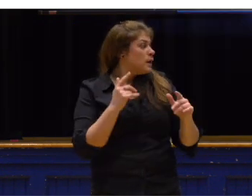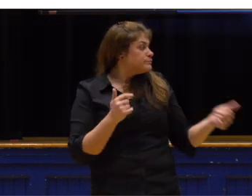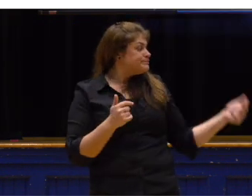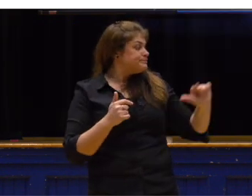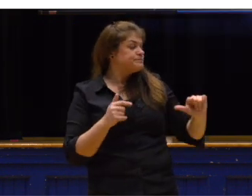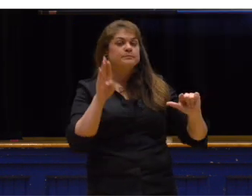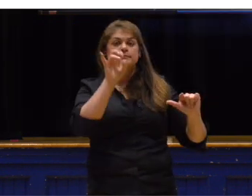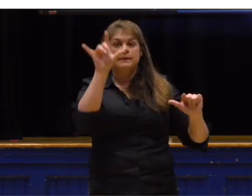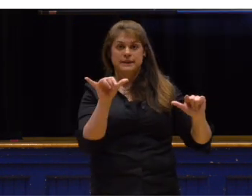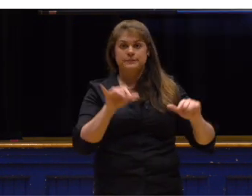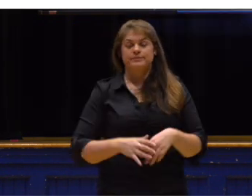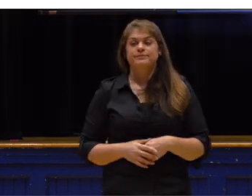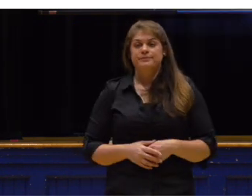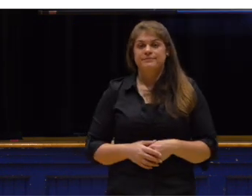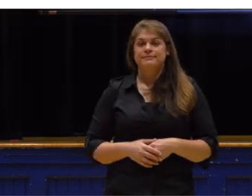Billy.